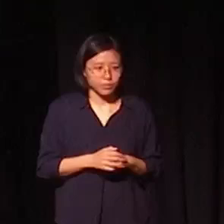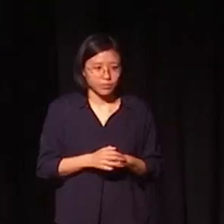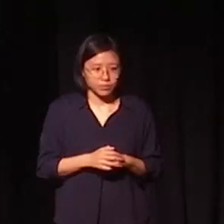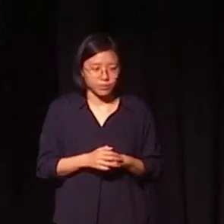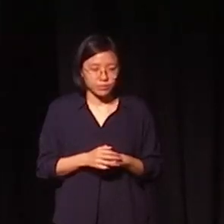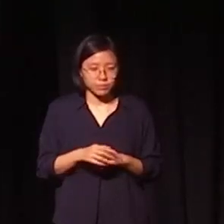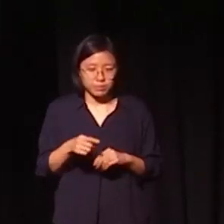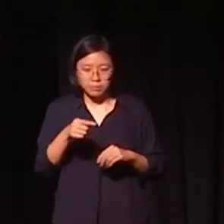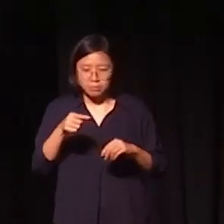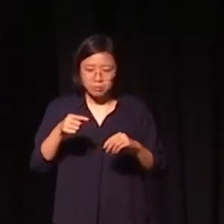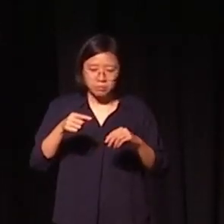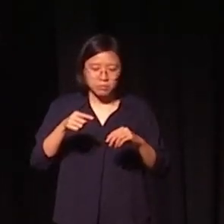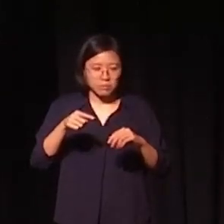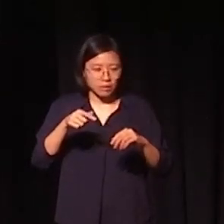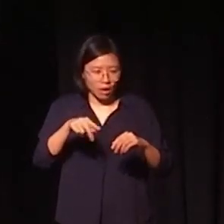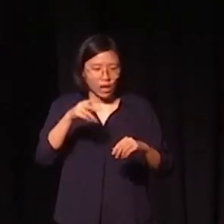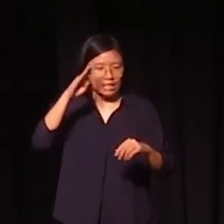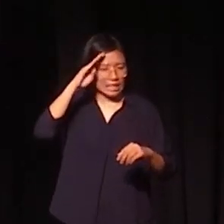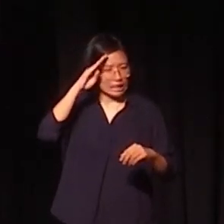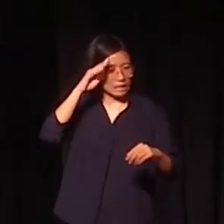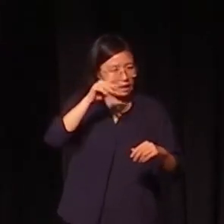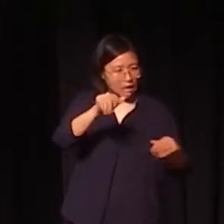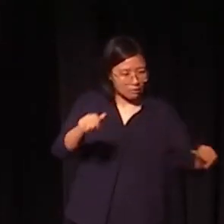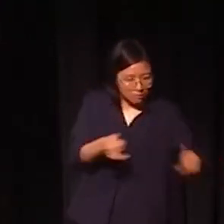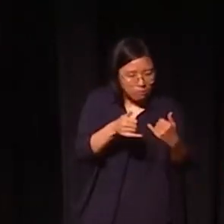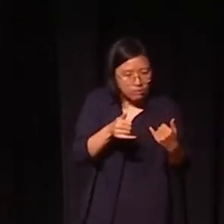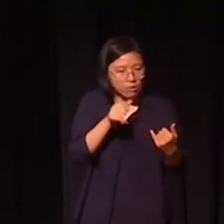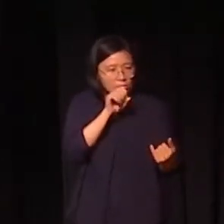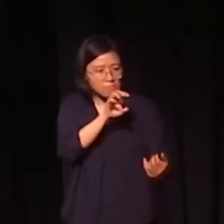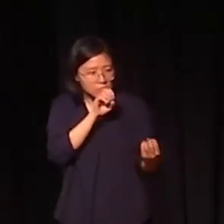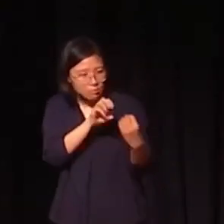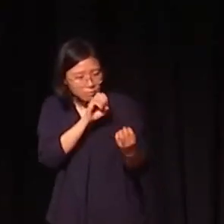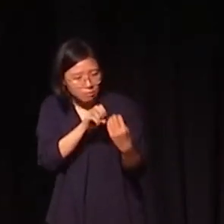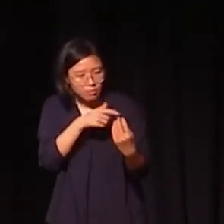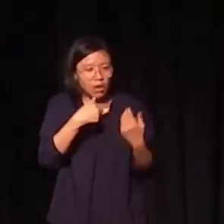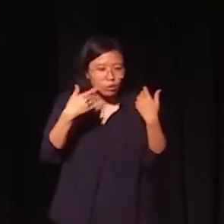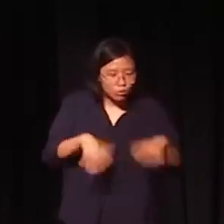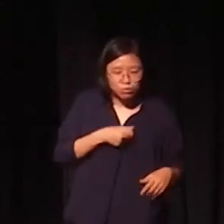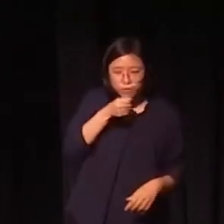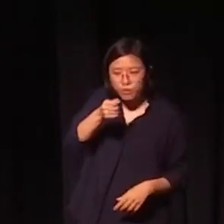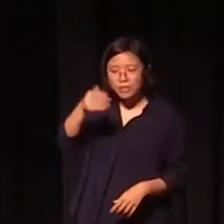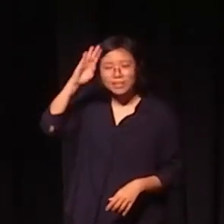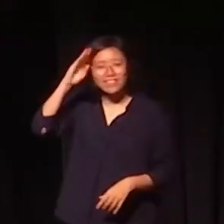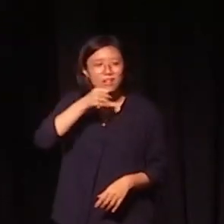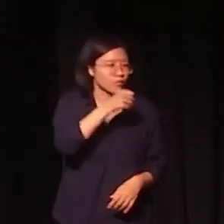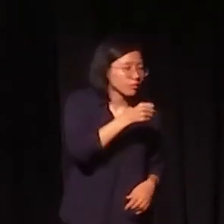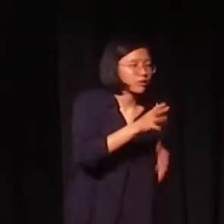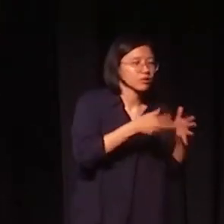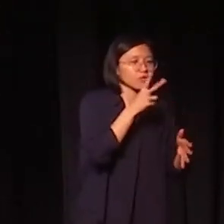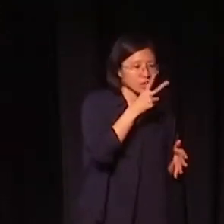at police interviewing. We interviewed police officers, we've interviewed interpreters, and we were able to